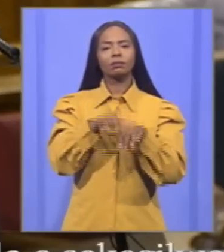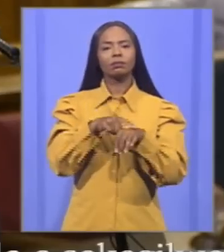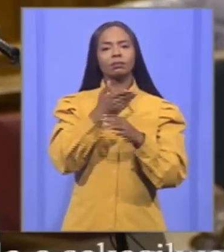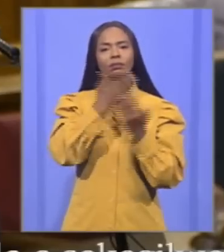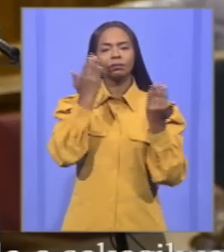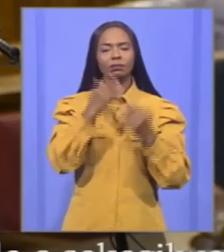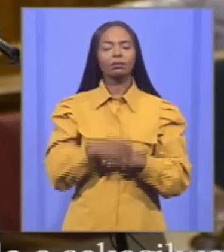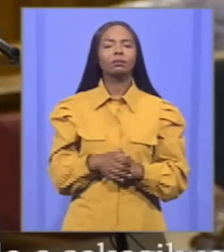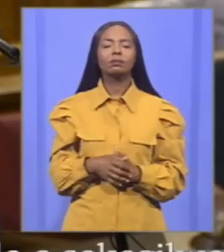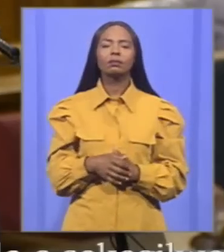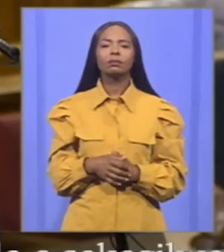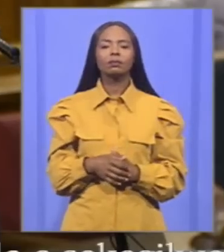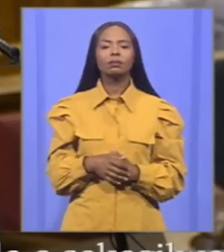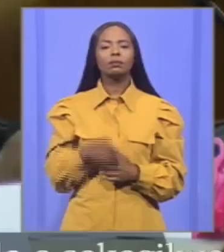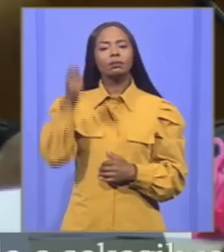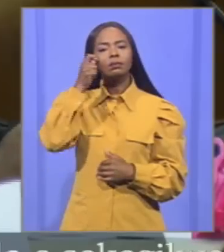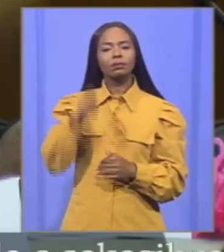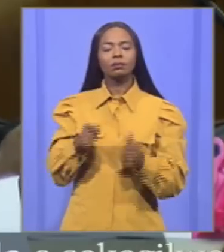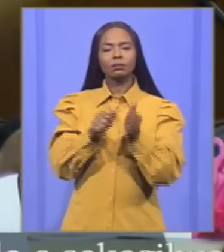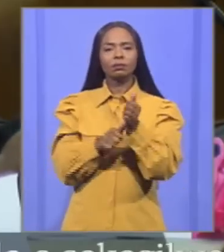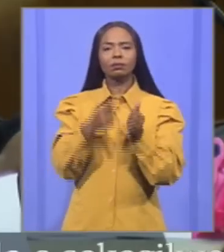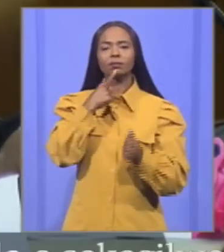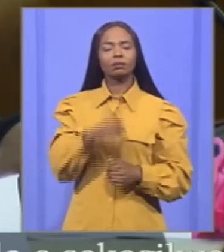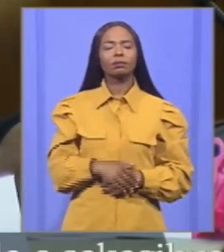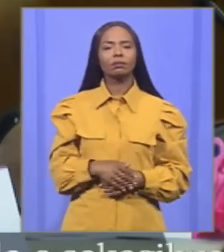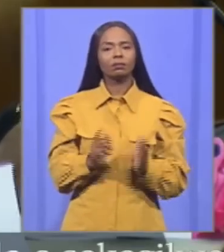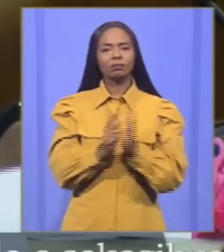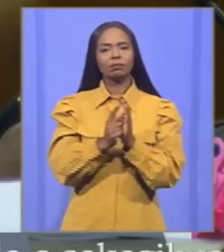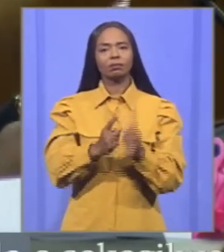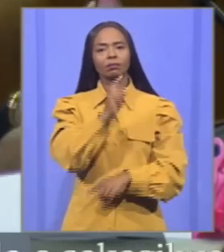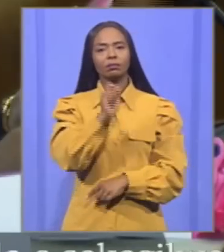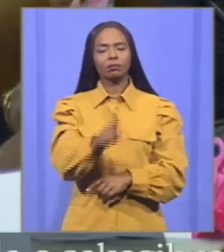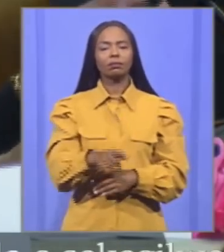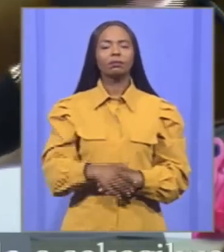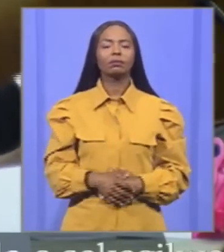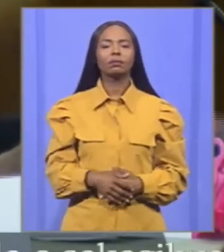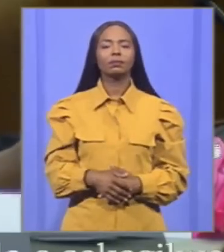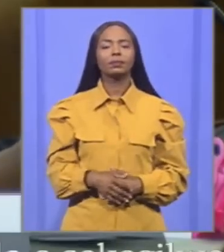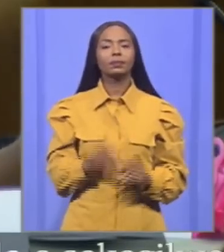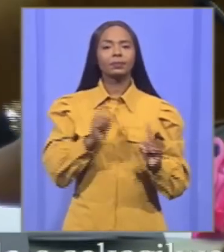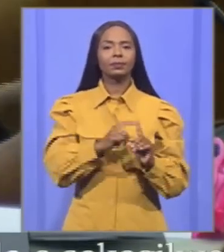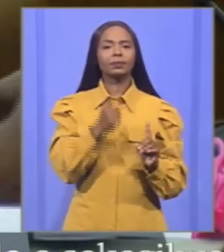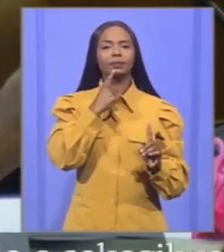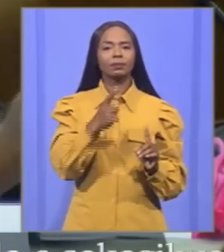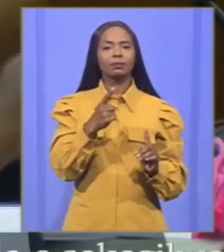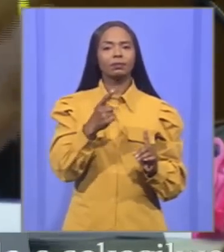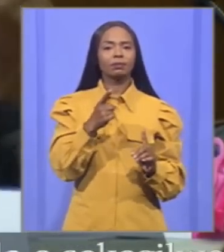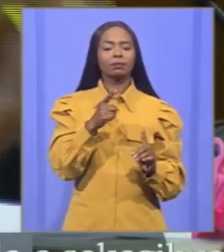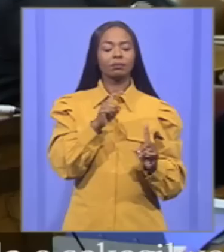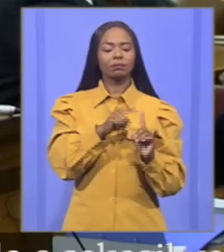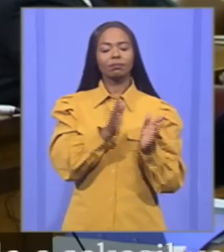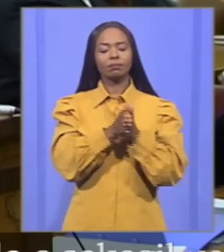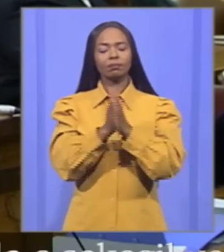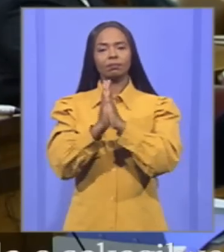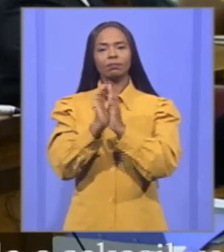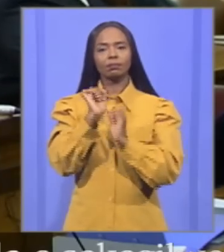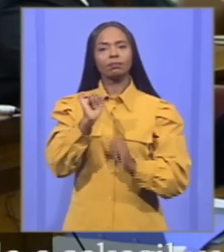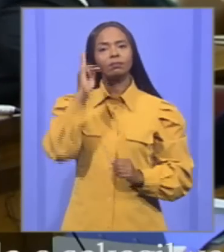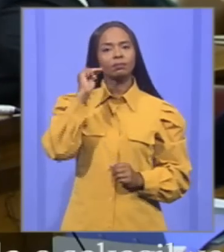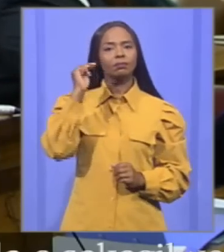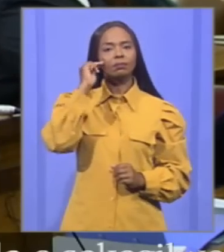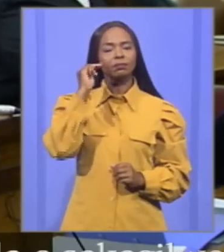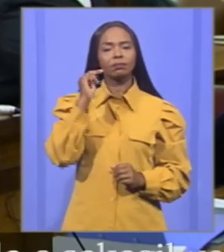Deputy Judge President says that's misconceived. Moatlhodi Potteril o botsoloditse gore a kopo ya ga Mapisanqakula e ikaegile ka